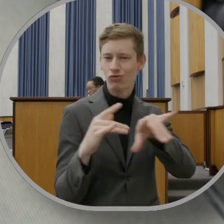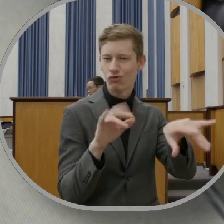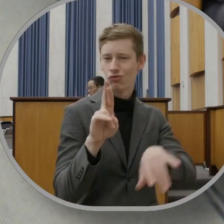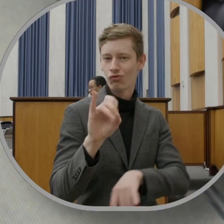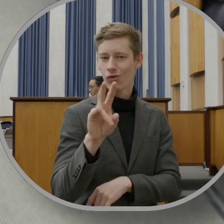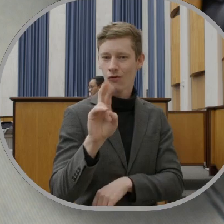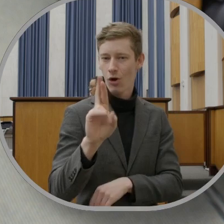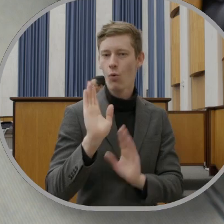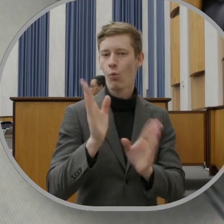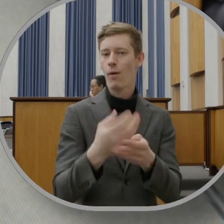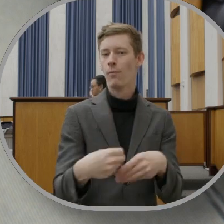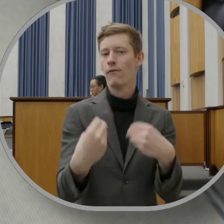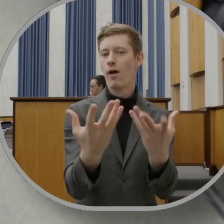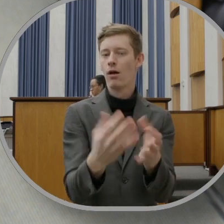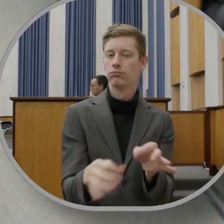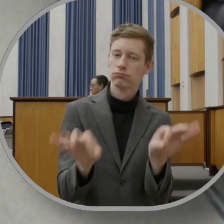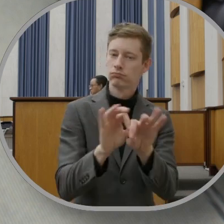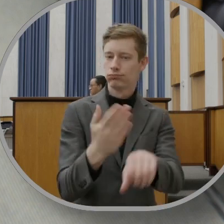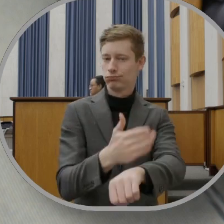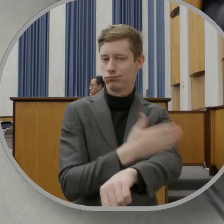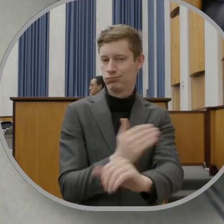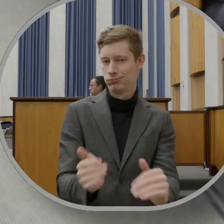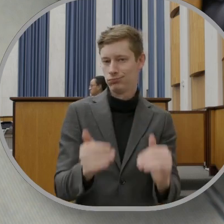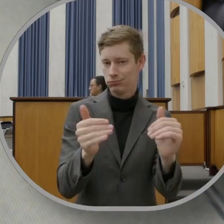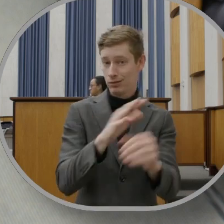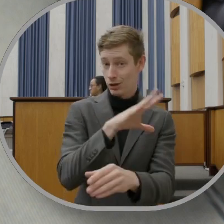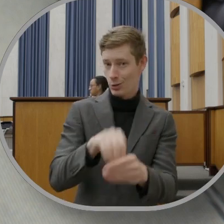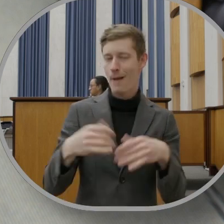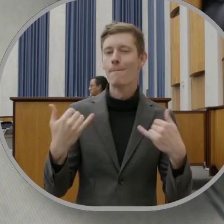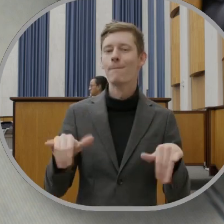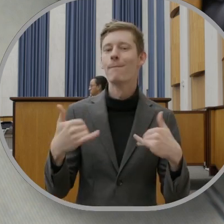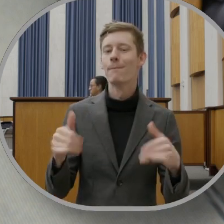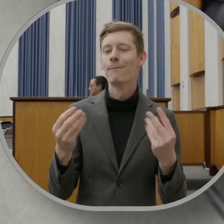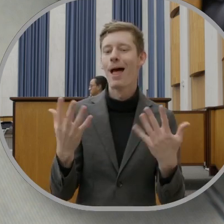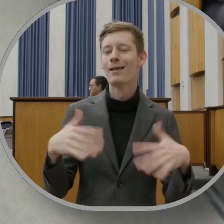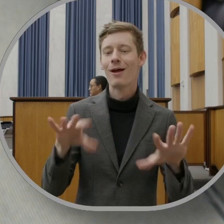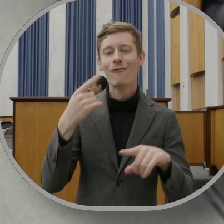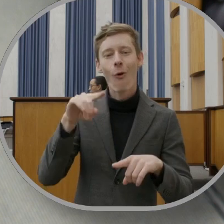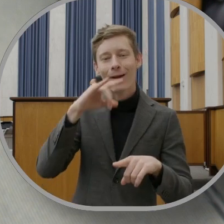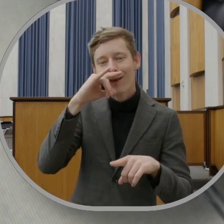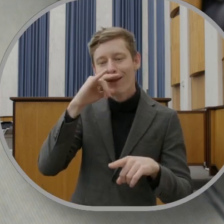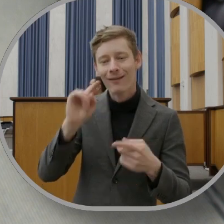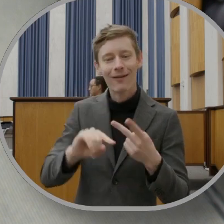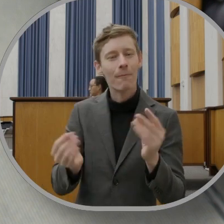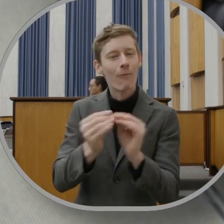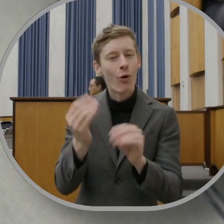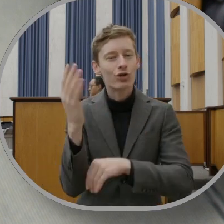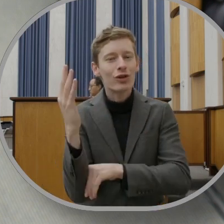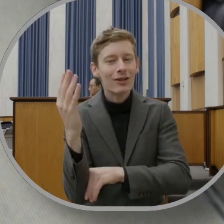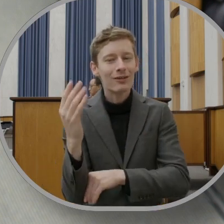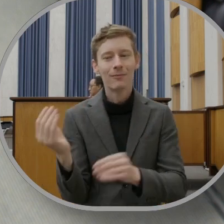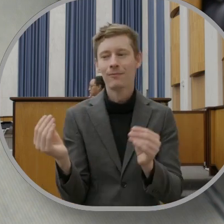critical enhancements to the island, including play spaces for children, more trees and landscaping, and